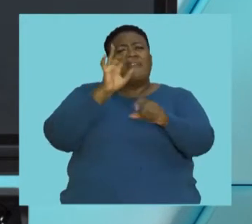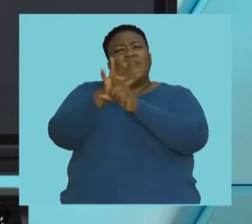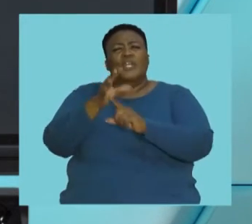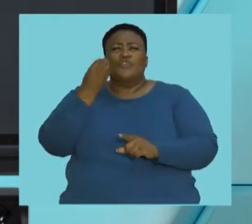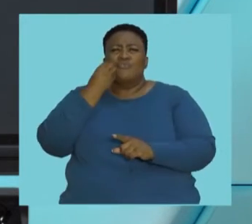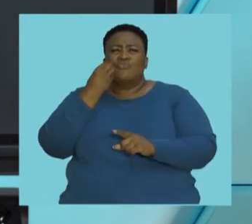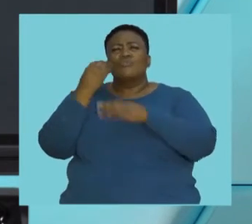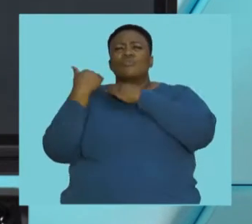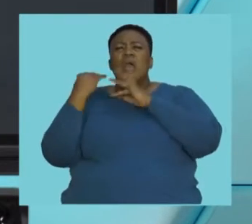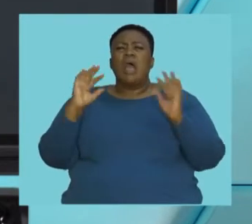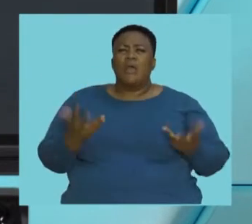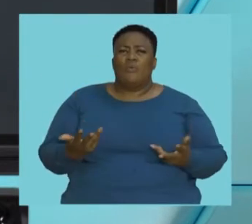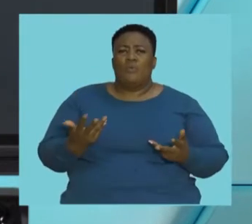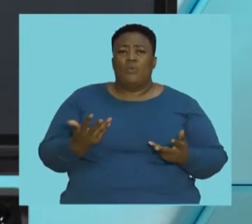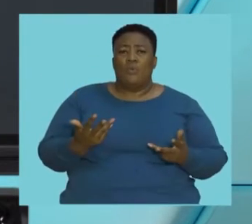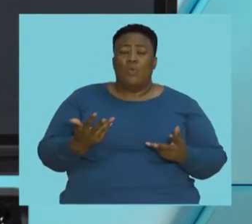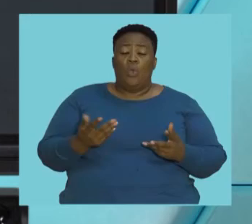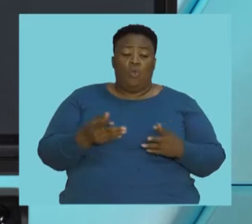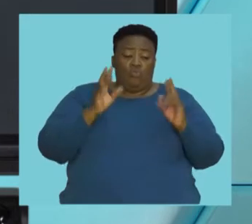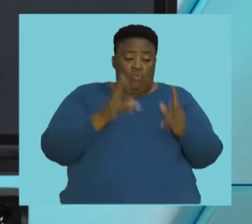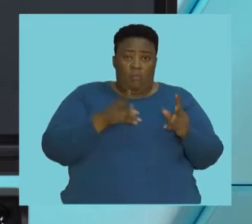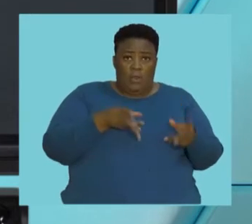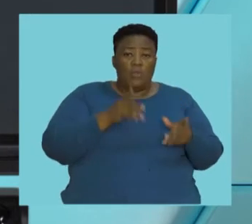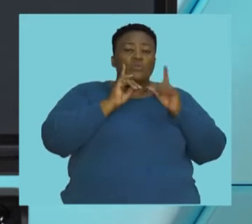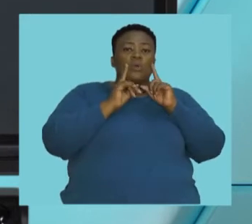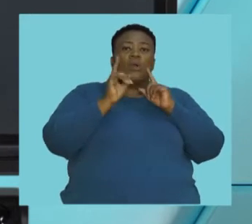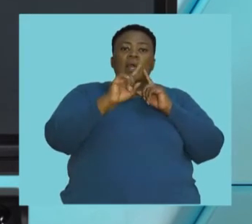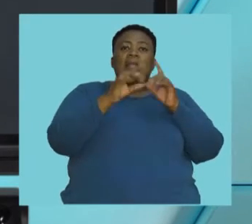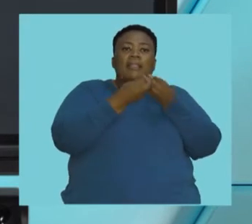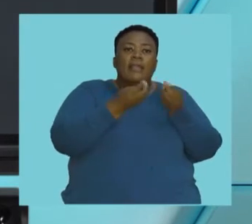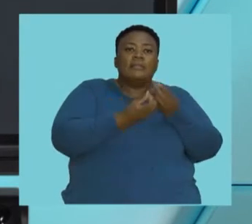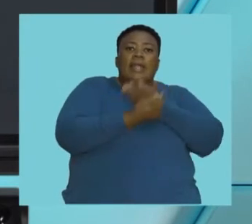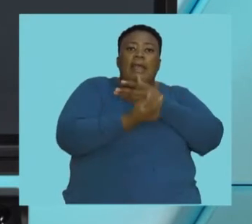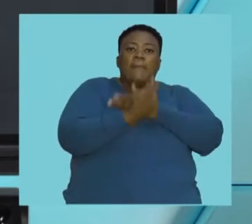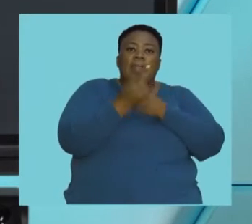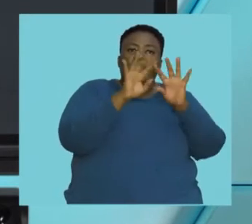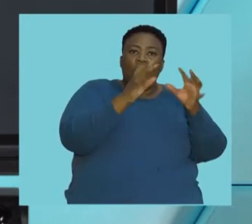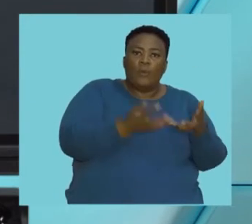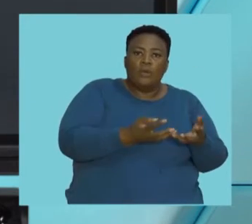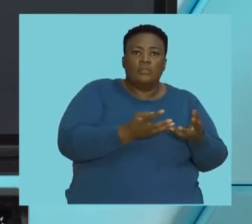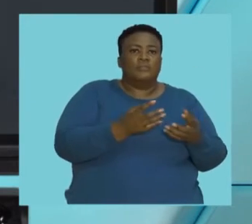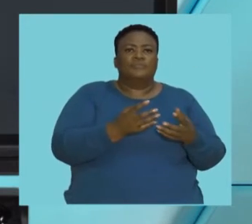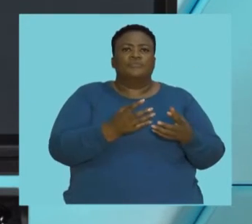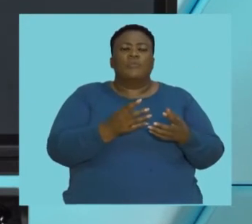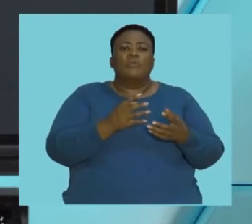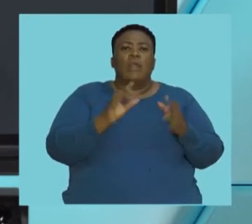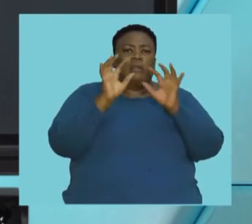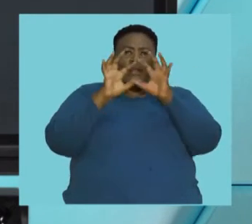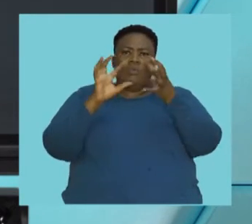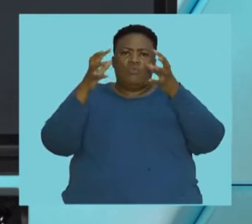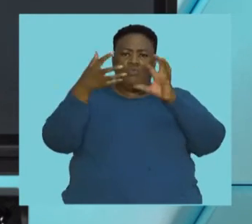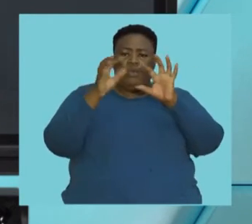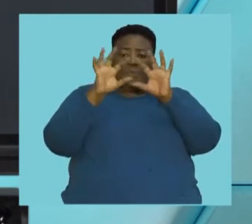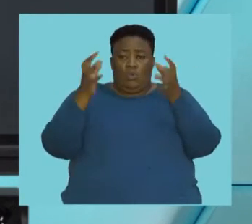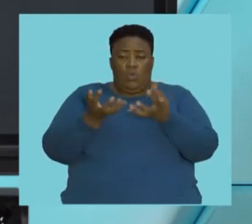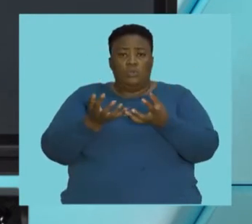about things that happen in the context of the world, global warming. Have we considered the impact of global warming on food